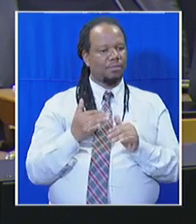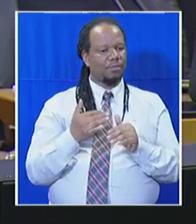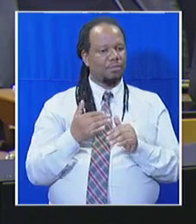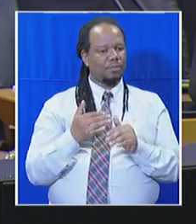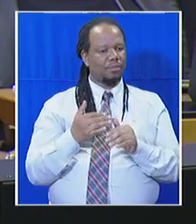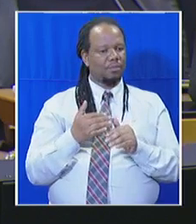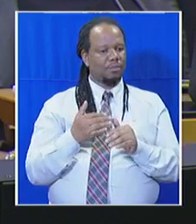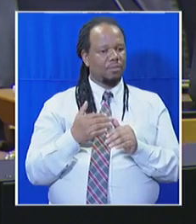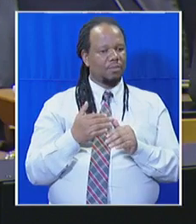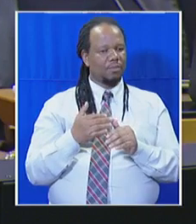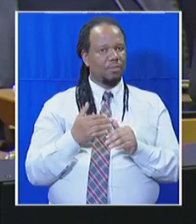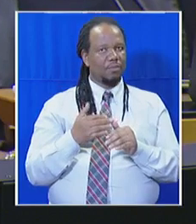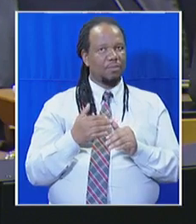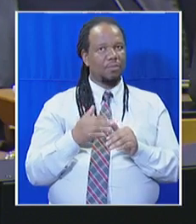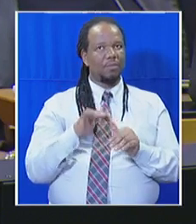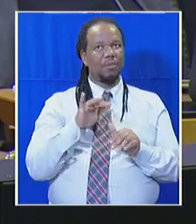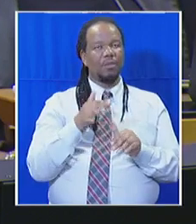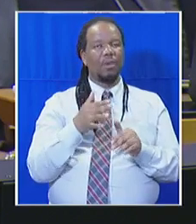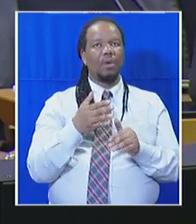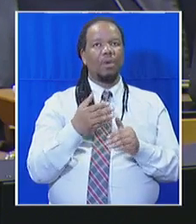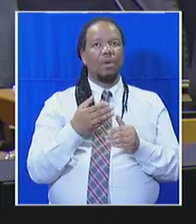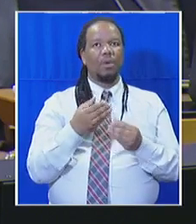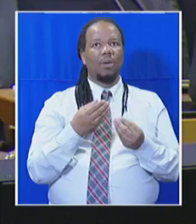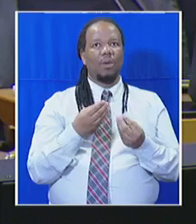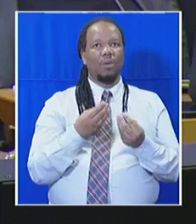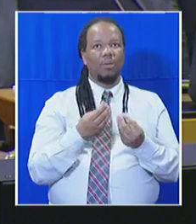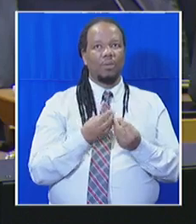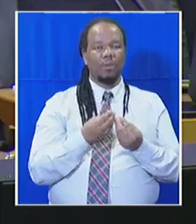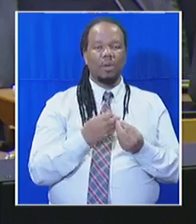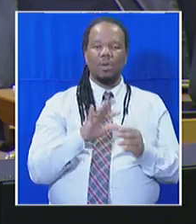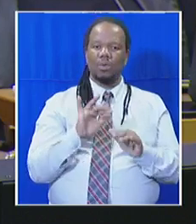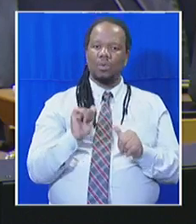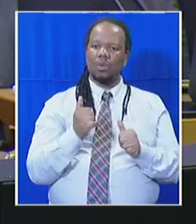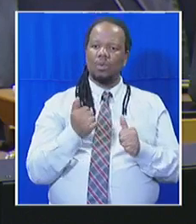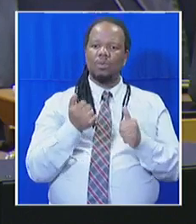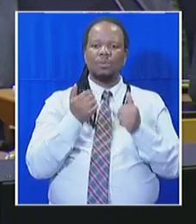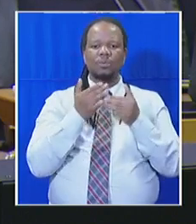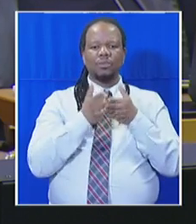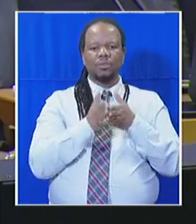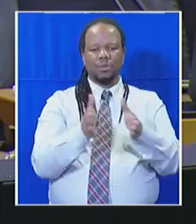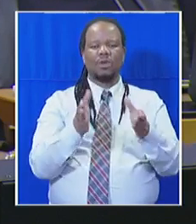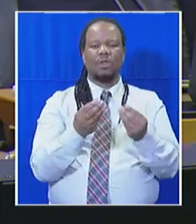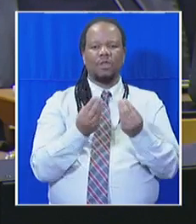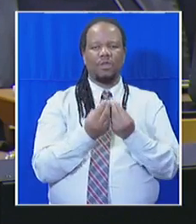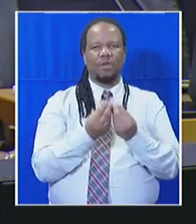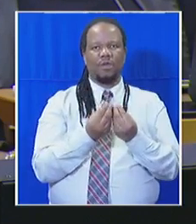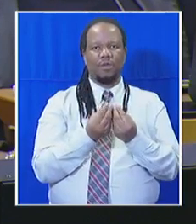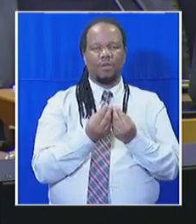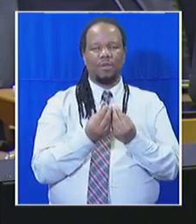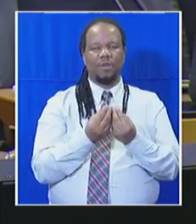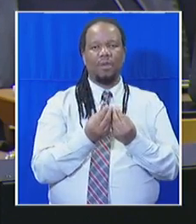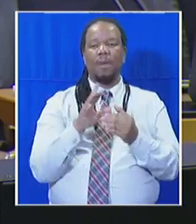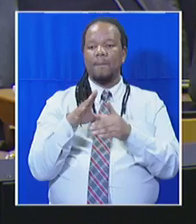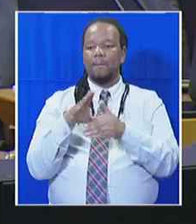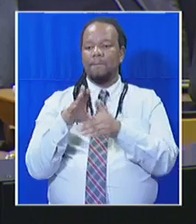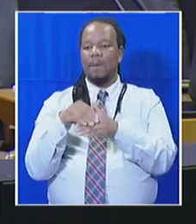one fallacy that you avoid and you seek to avoid is one of hasty overgeneralization. While there are members within an organization that